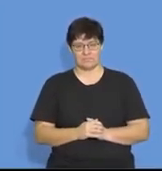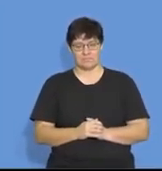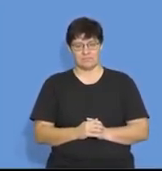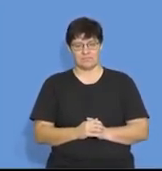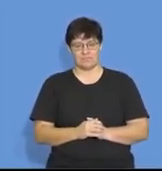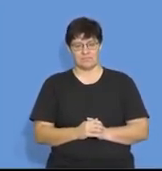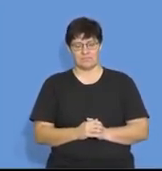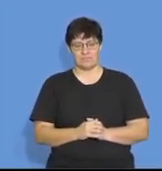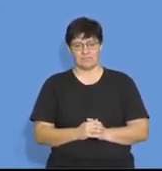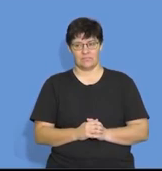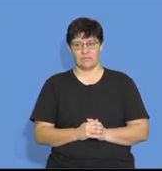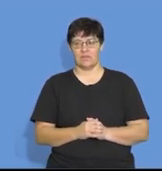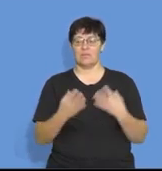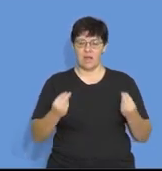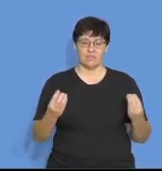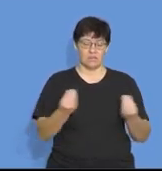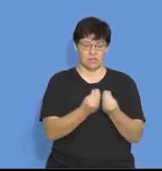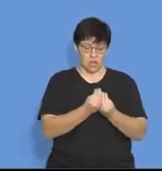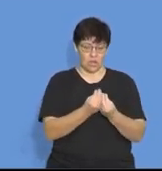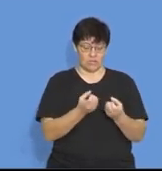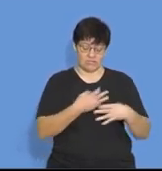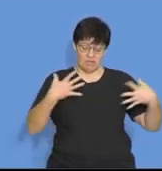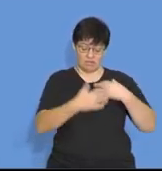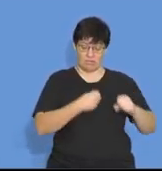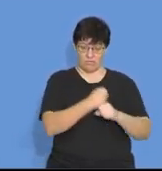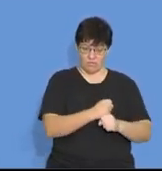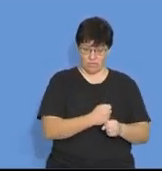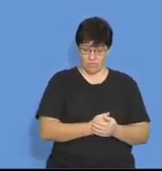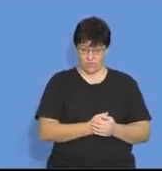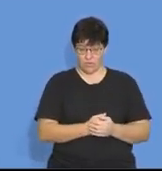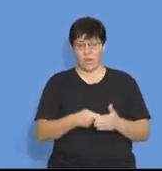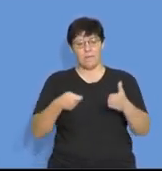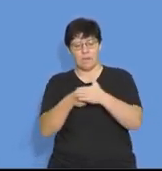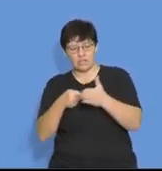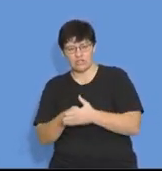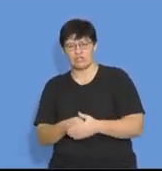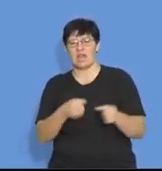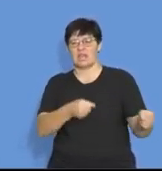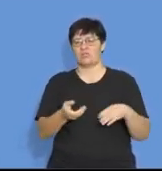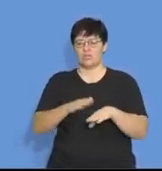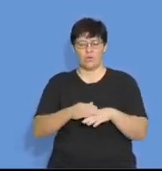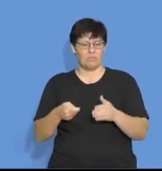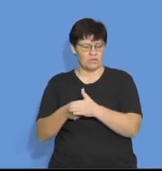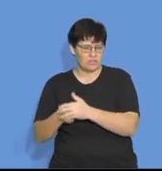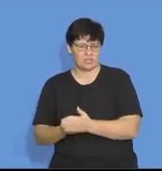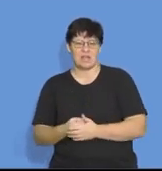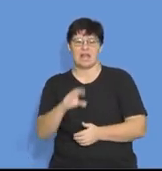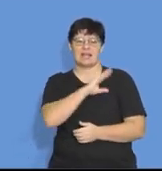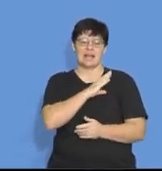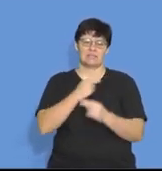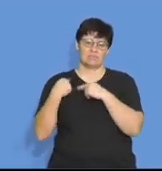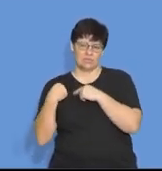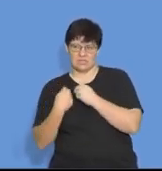So there we go. We've got our stock at the beginning of the year. We've got our purchases. We've got carriage on purchases. We've got customs